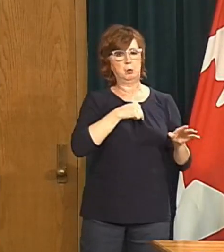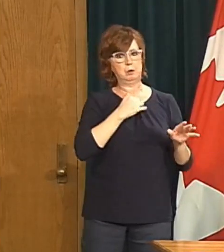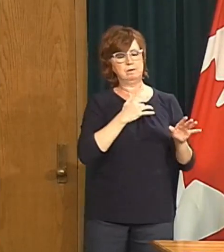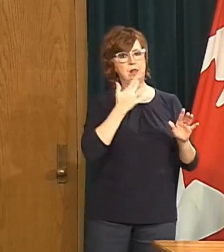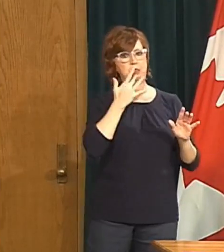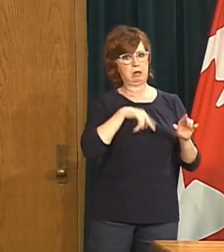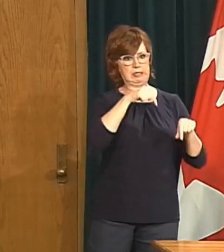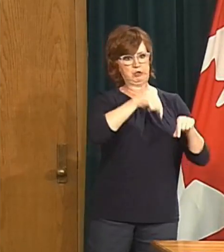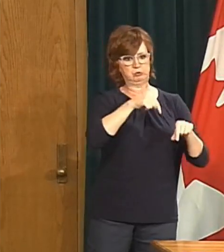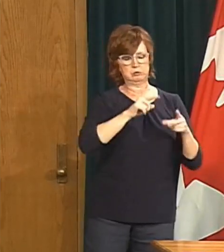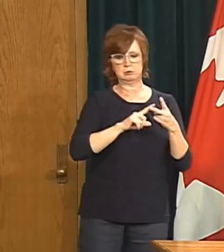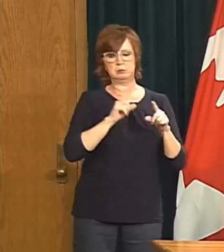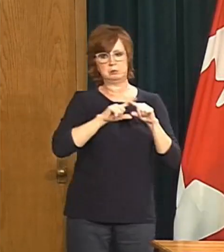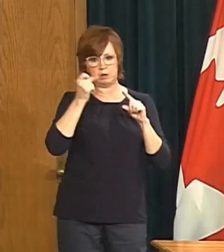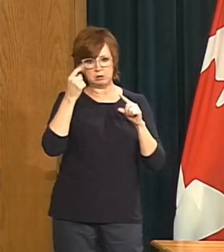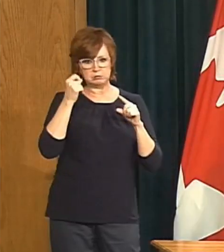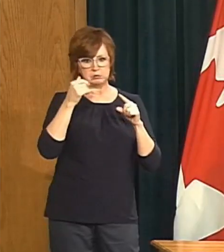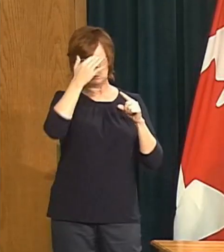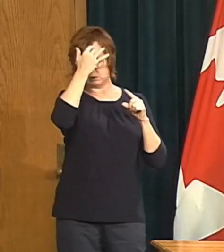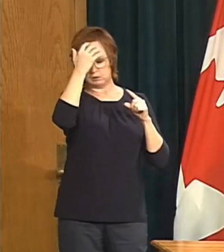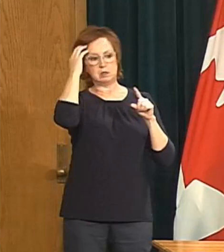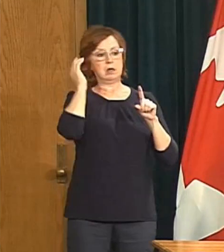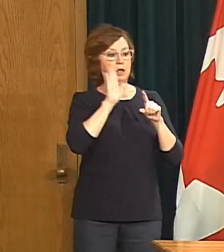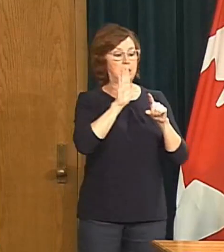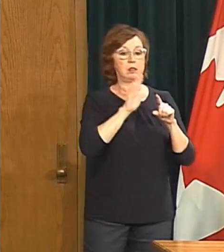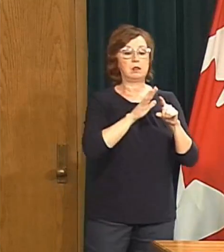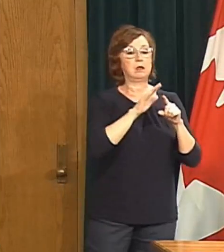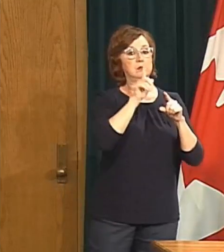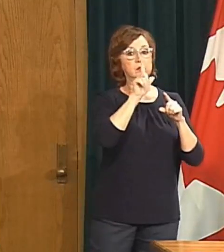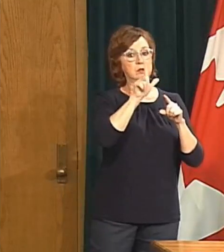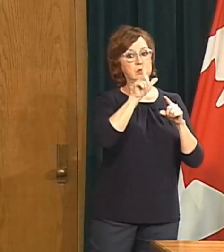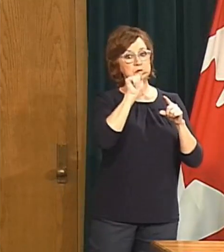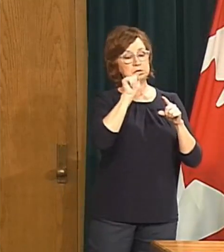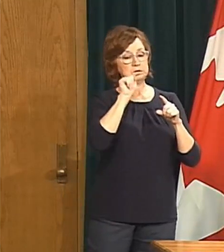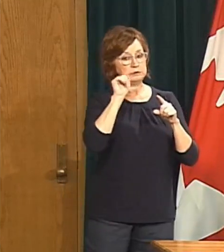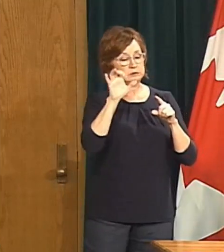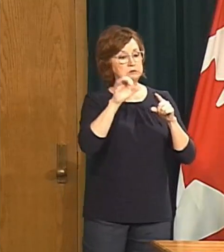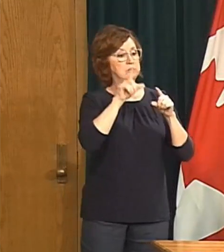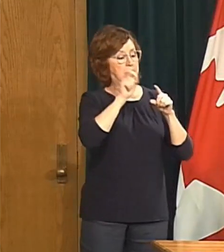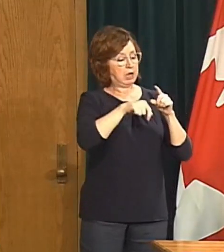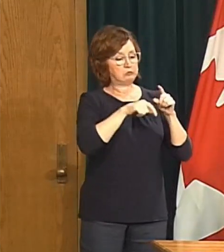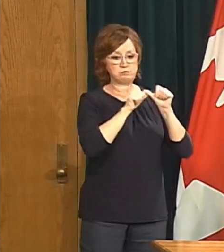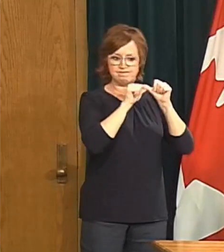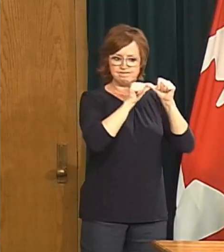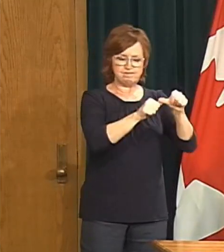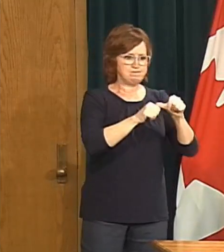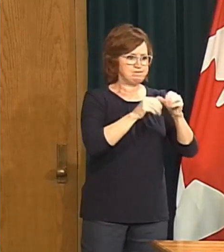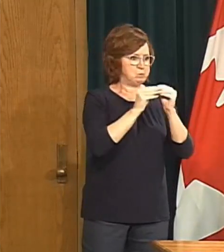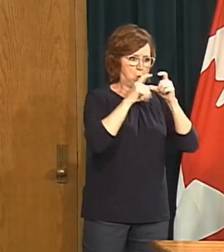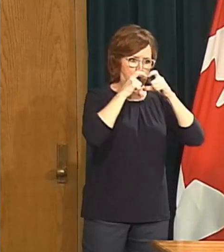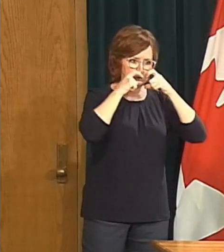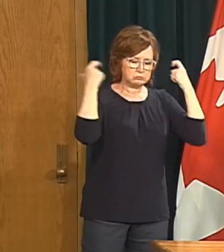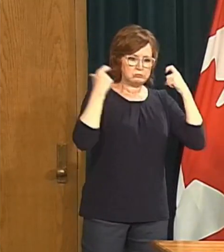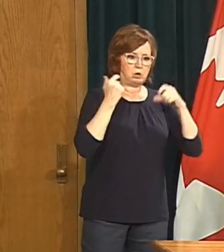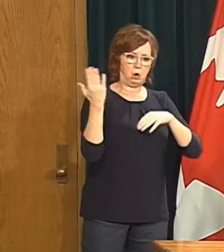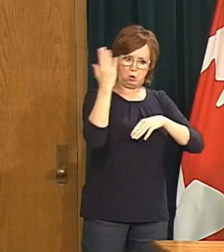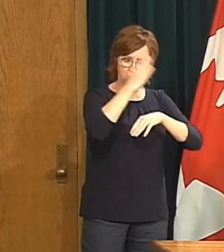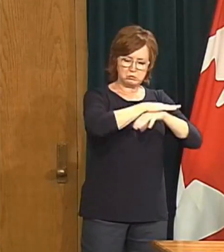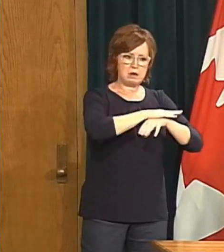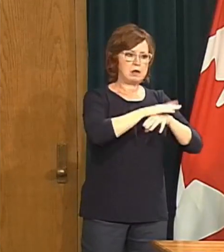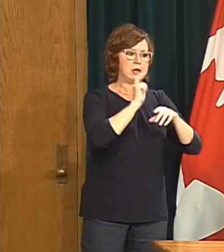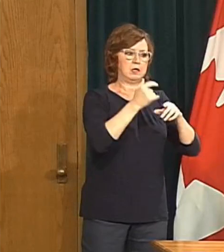policies, including continuous masking of our staff in long-term care facilities as well as our acute care